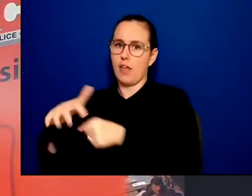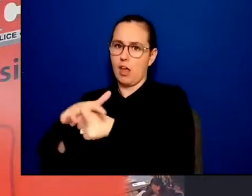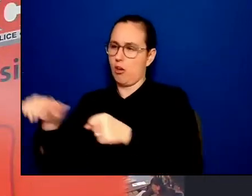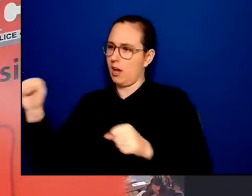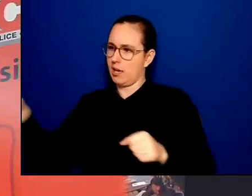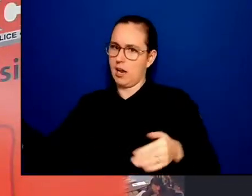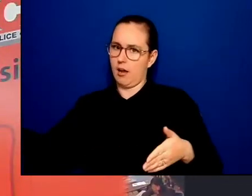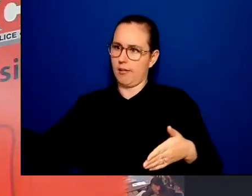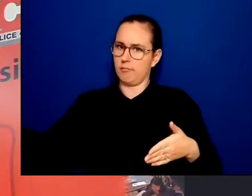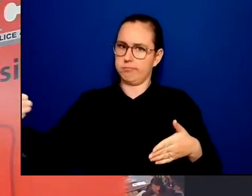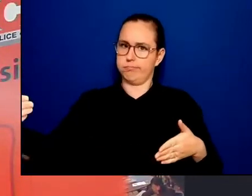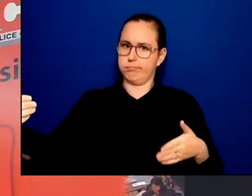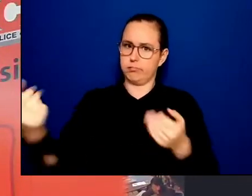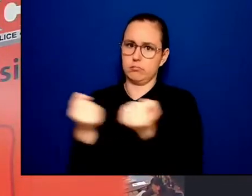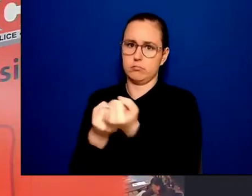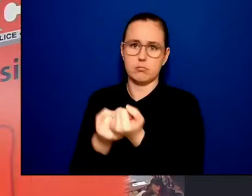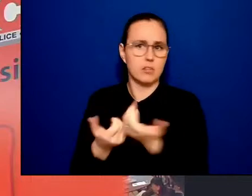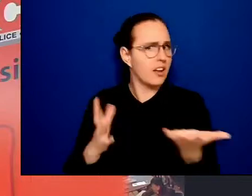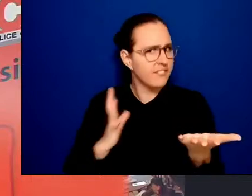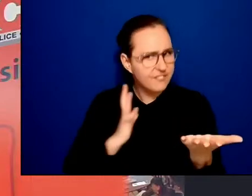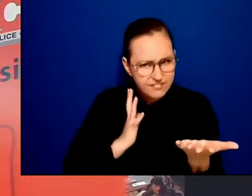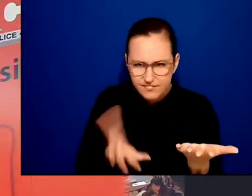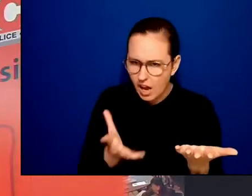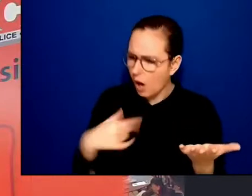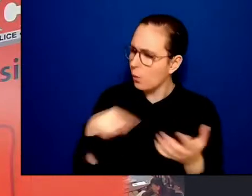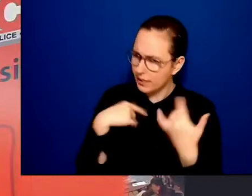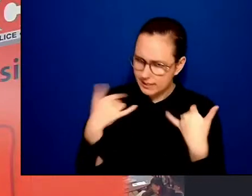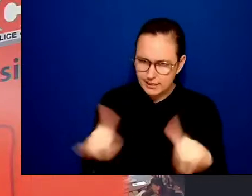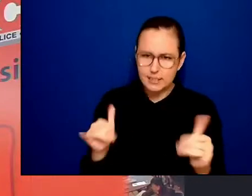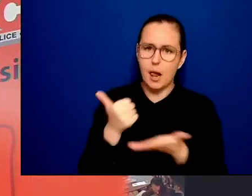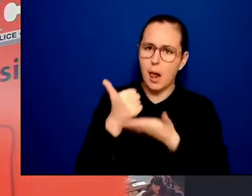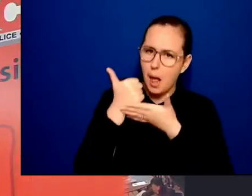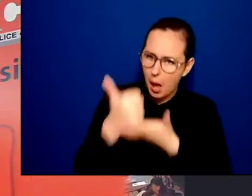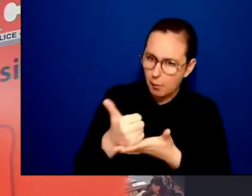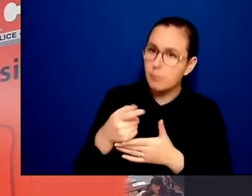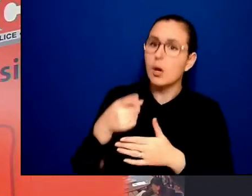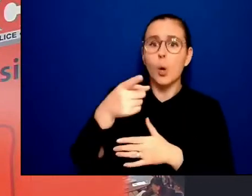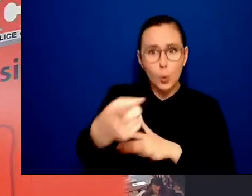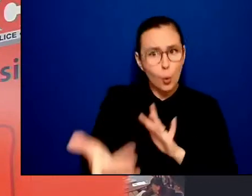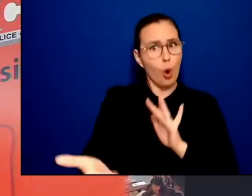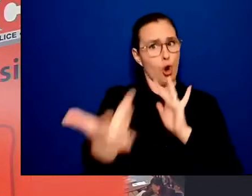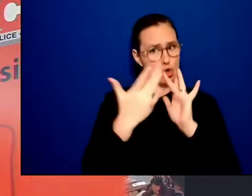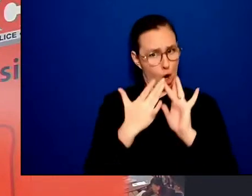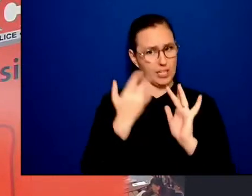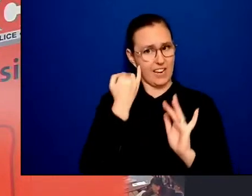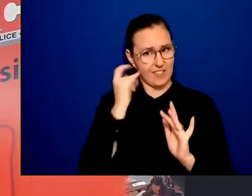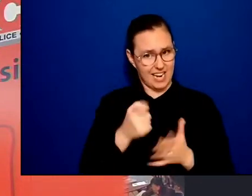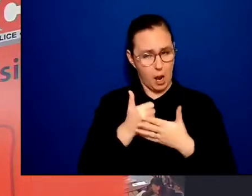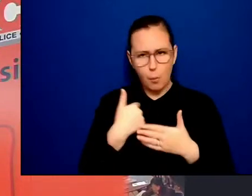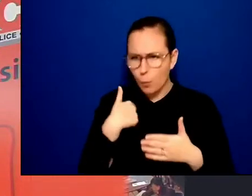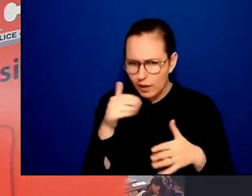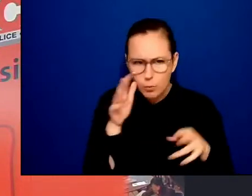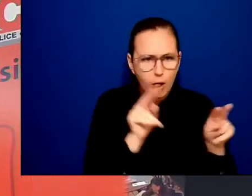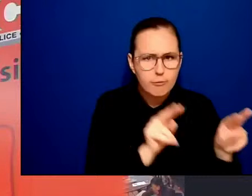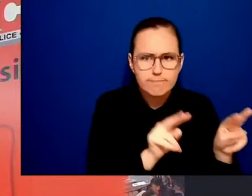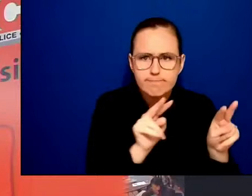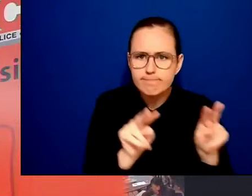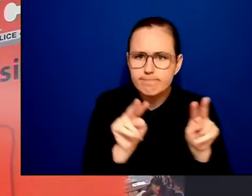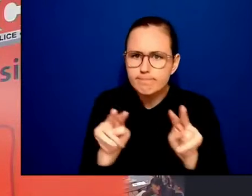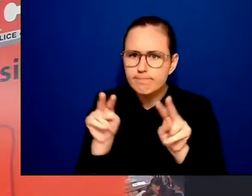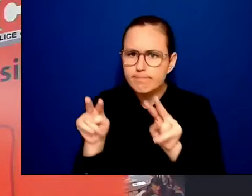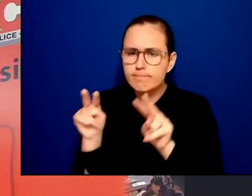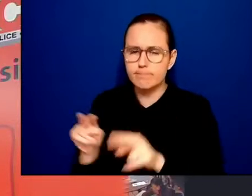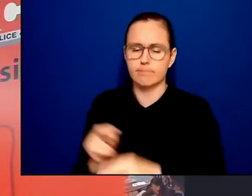we remain in evacuated areas and are continuing to conduct patrols. I would like to take this opportunity